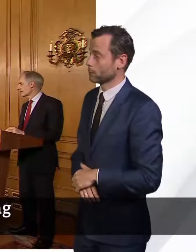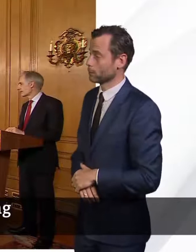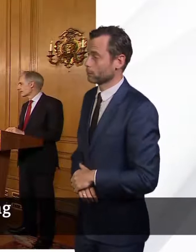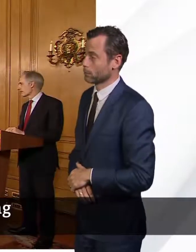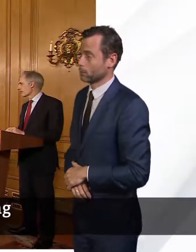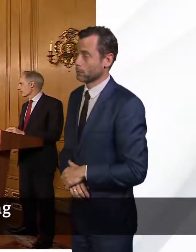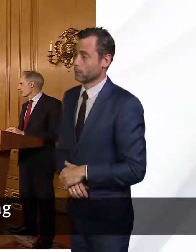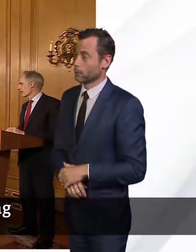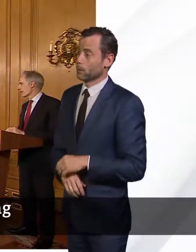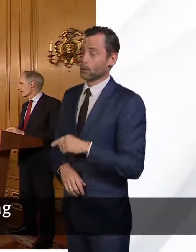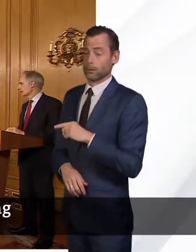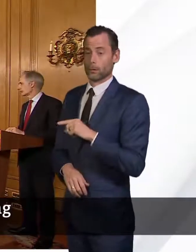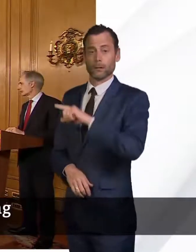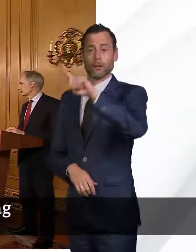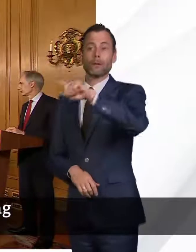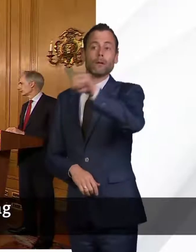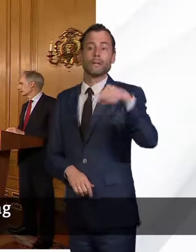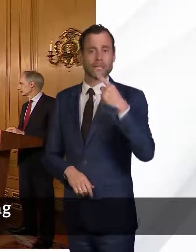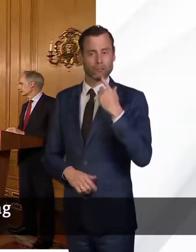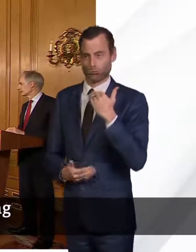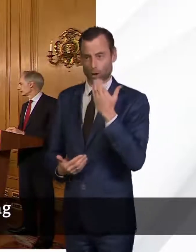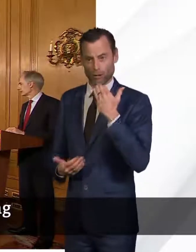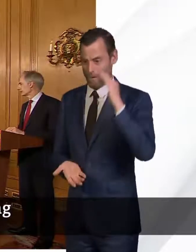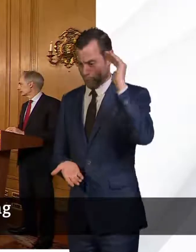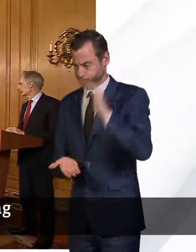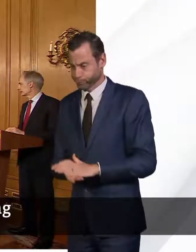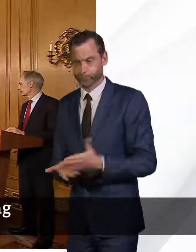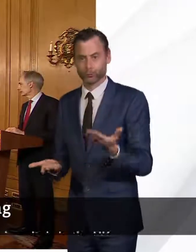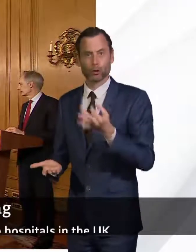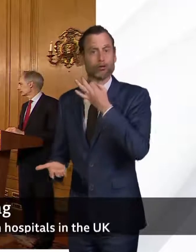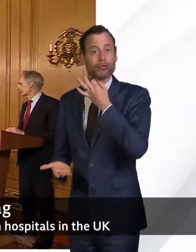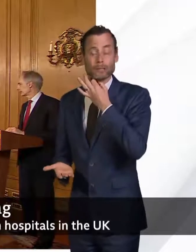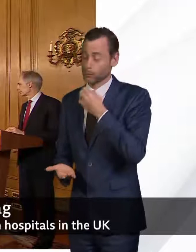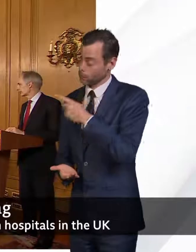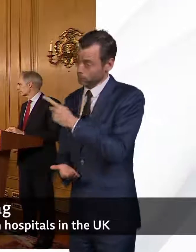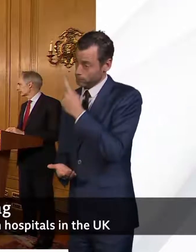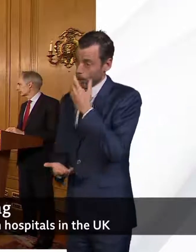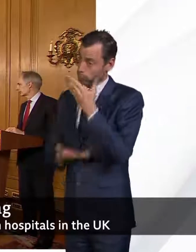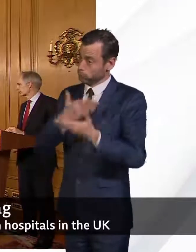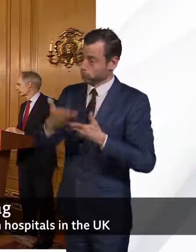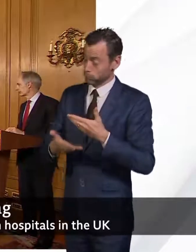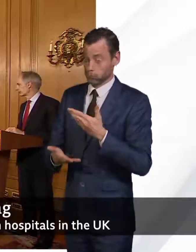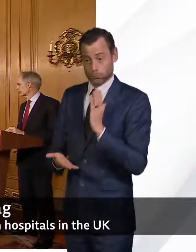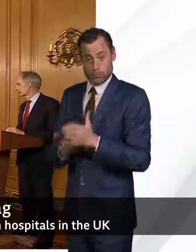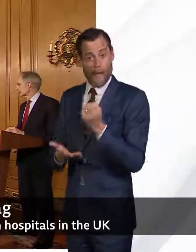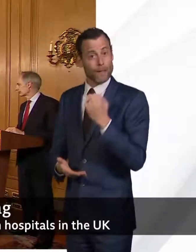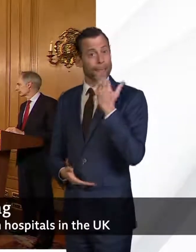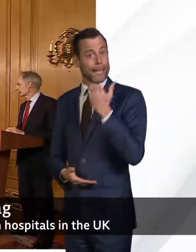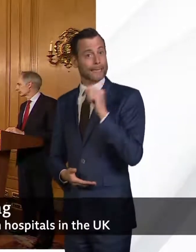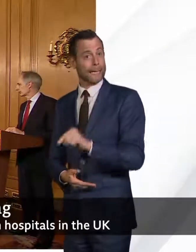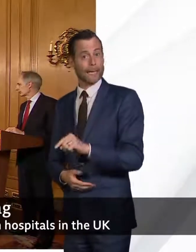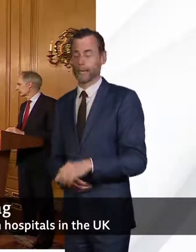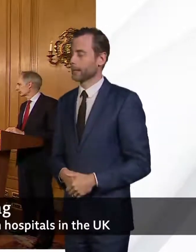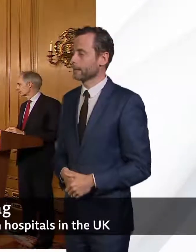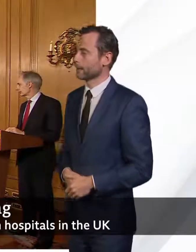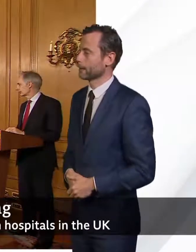not running low at the moment? Well, I can assure staff that the PPE that we need, according to the